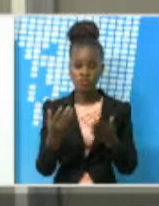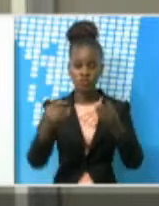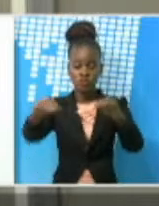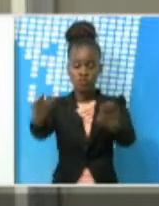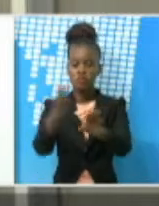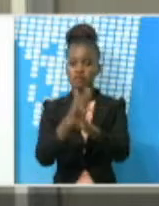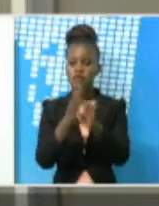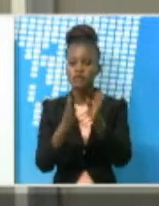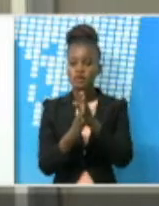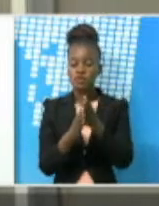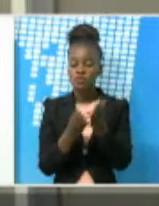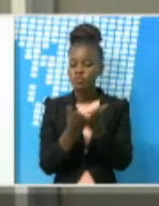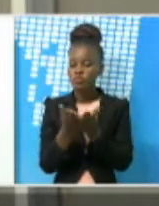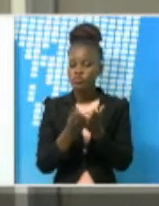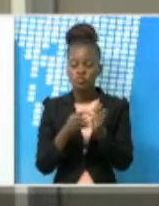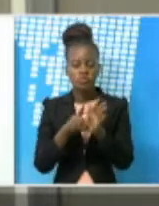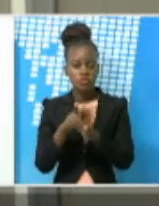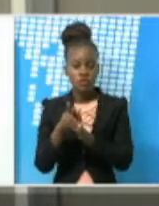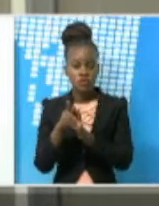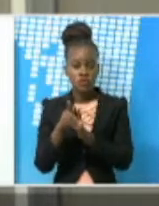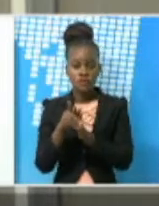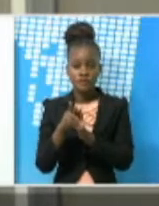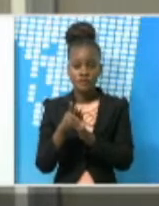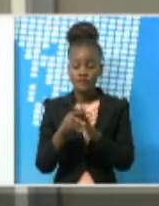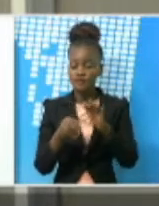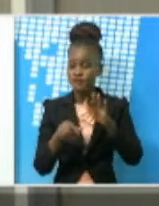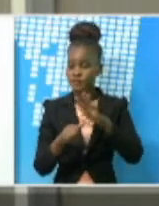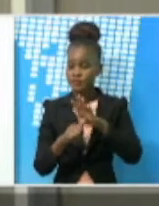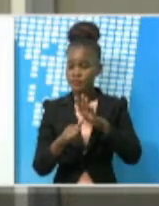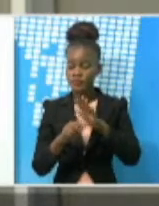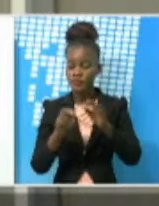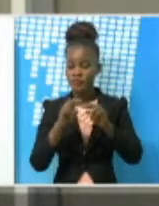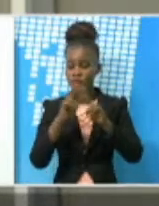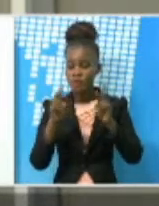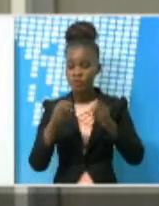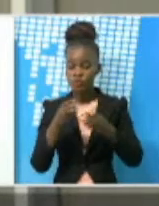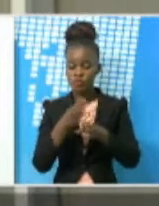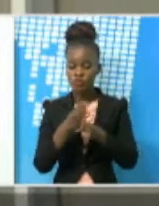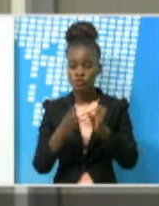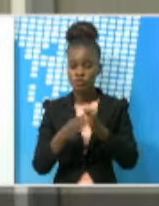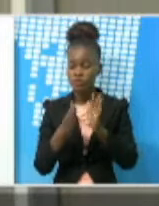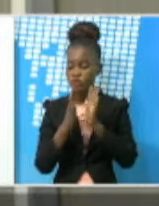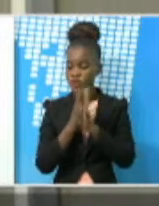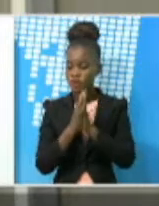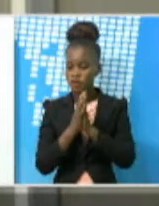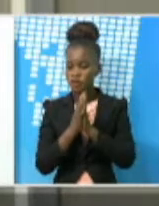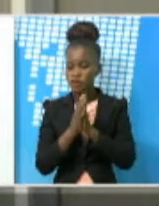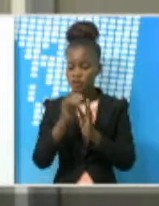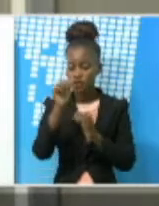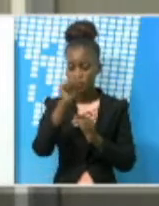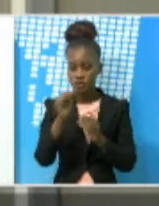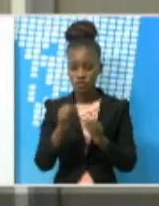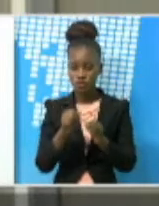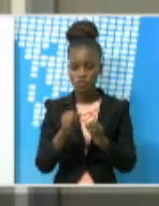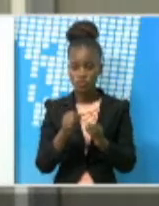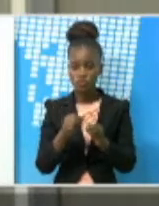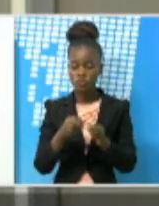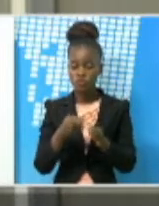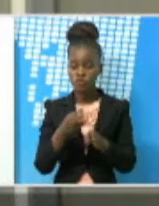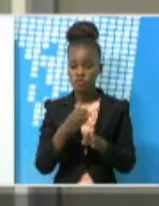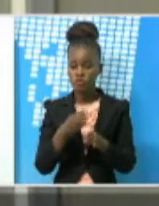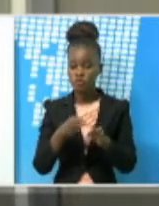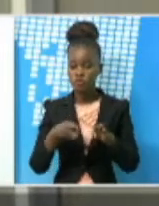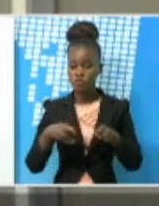and services development. And under this category, we have construction. So that's where the road construction element will come